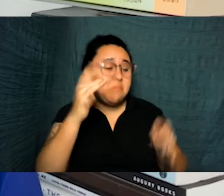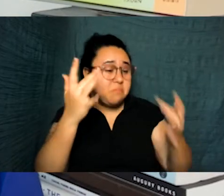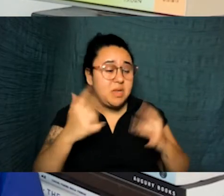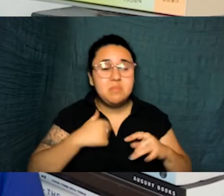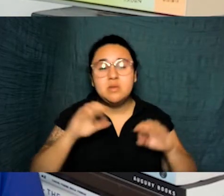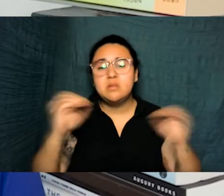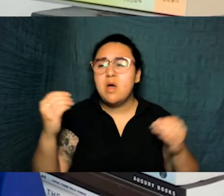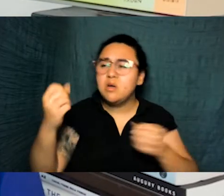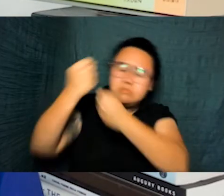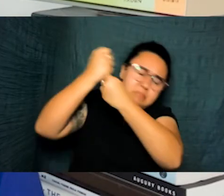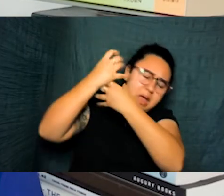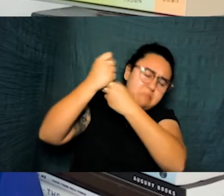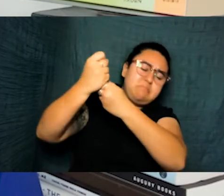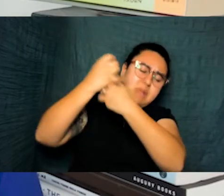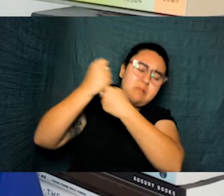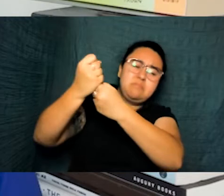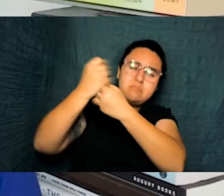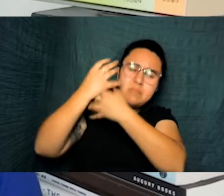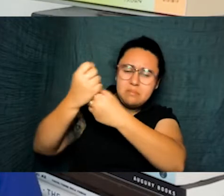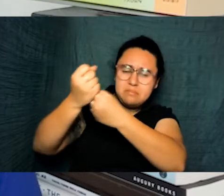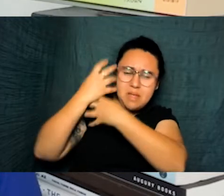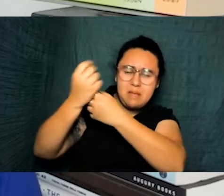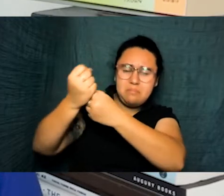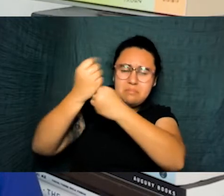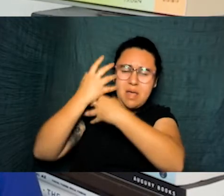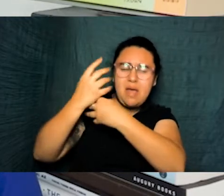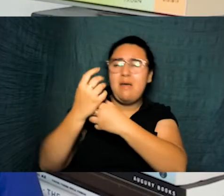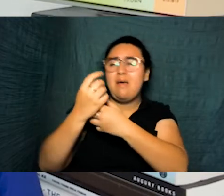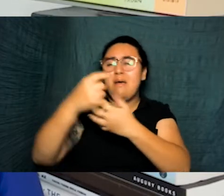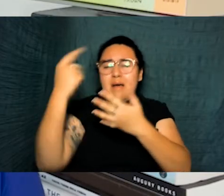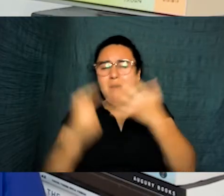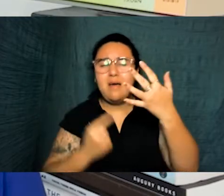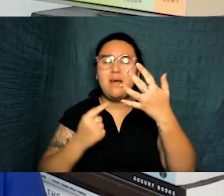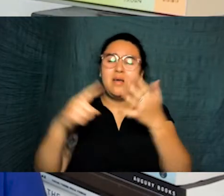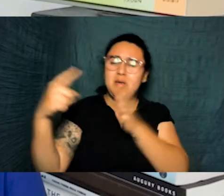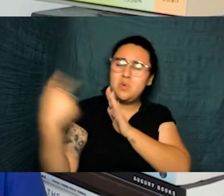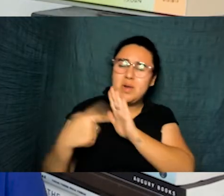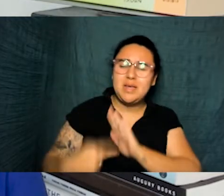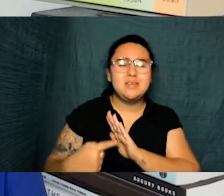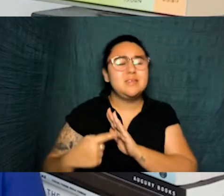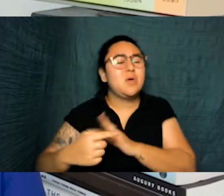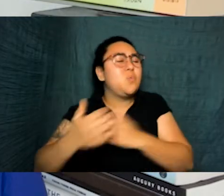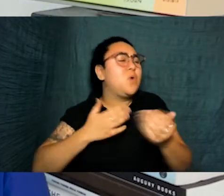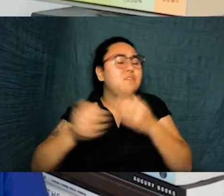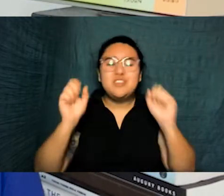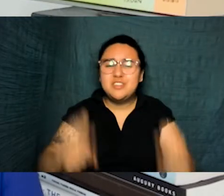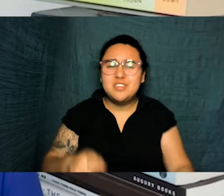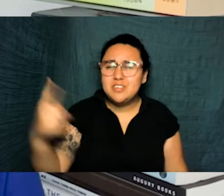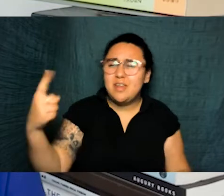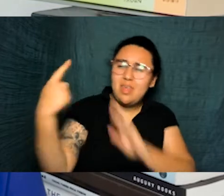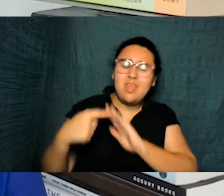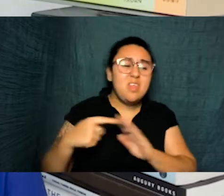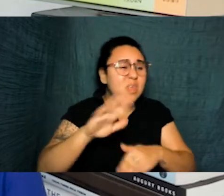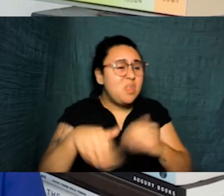verbal assault. She was attacking everything about me, criticizing anything she could find. The whole